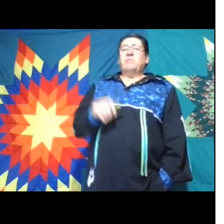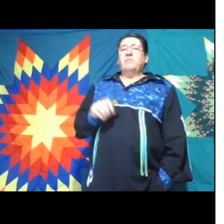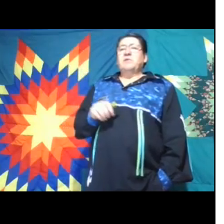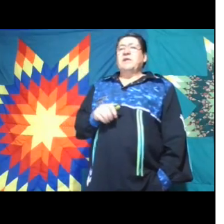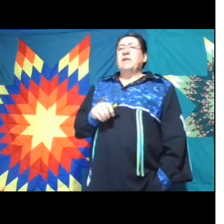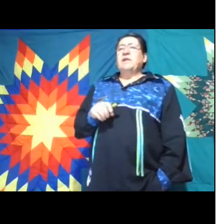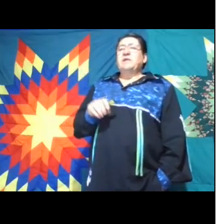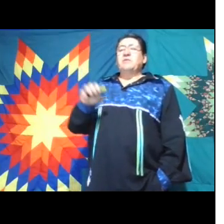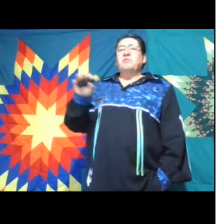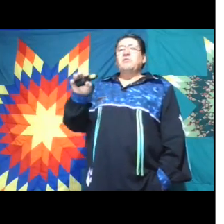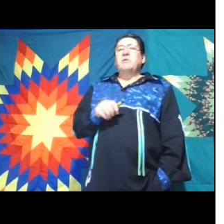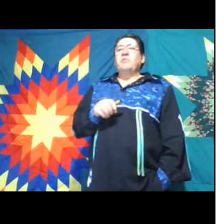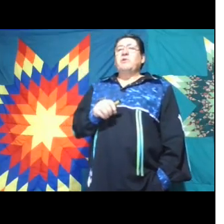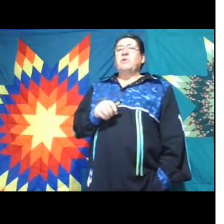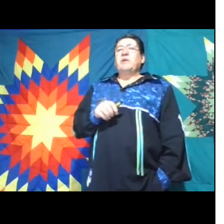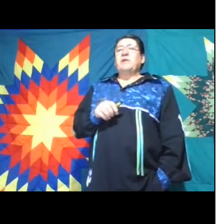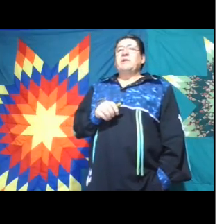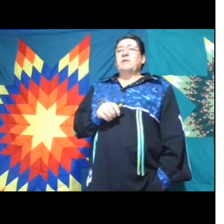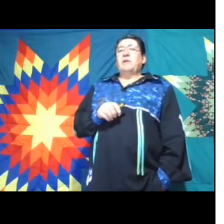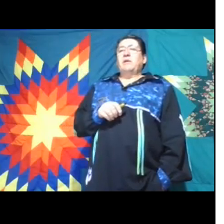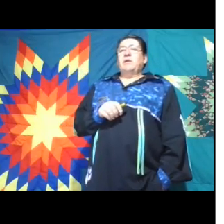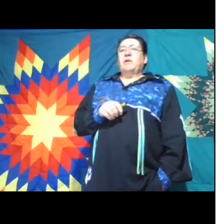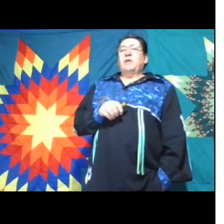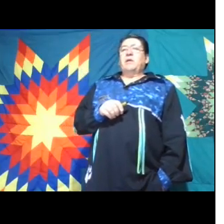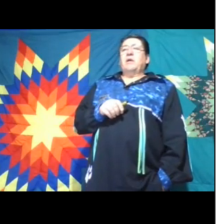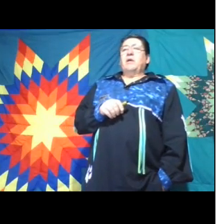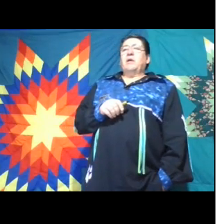in cities or rural communities,